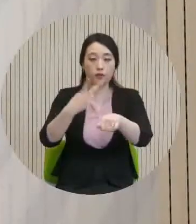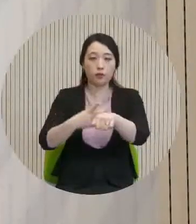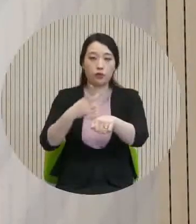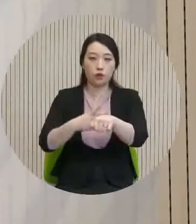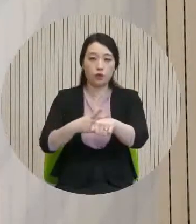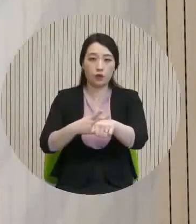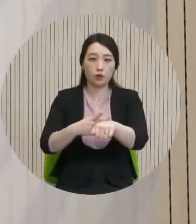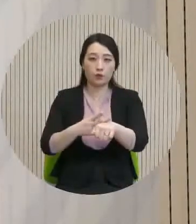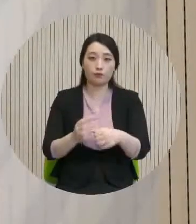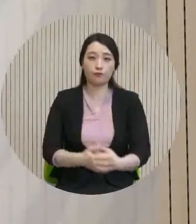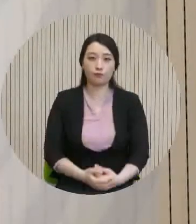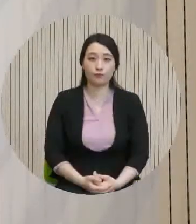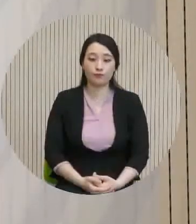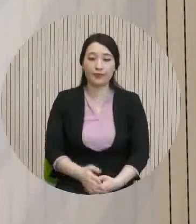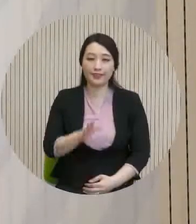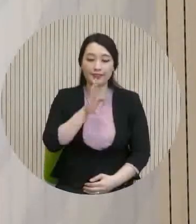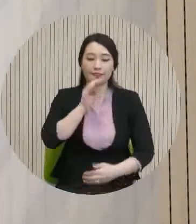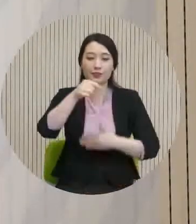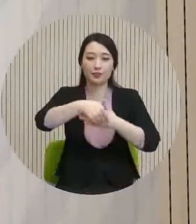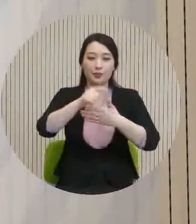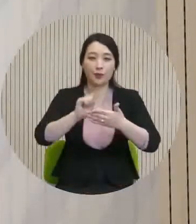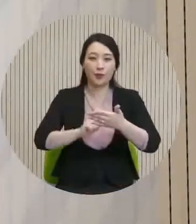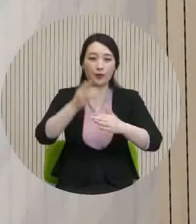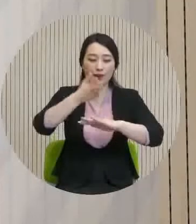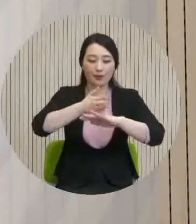Library of Finland.